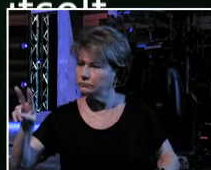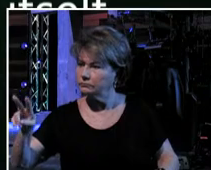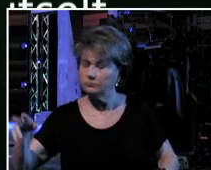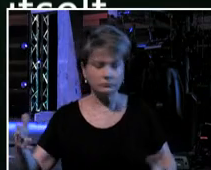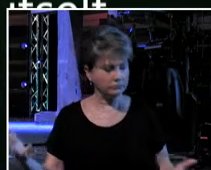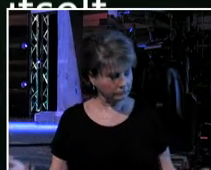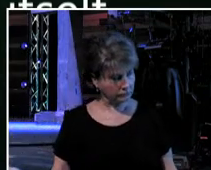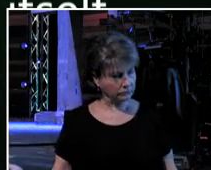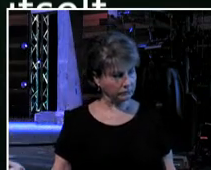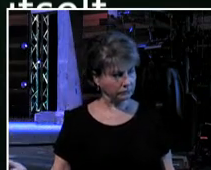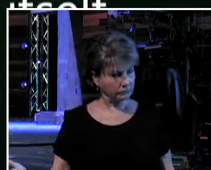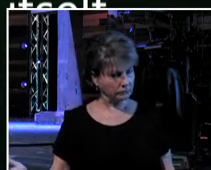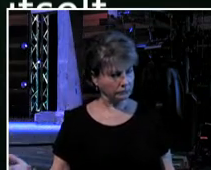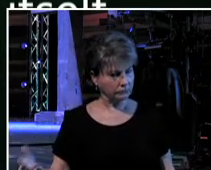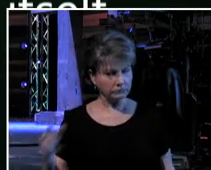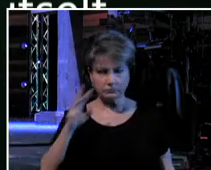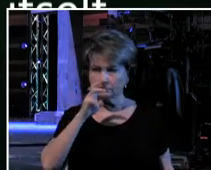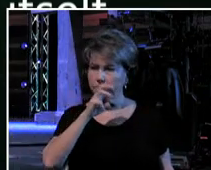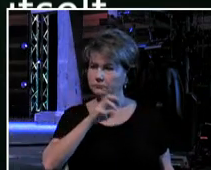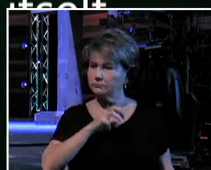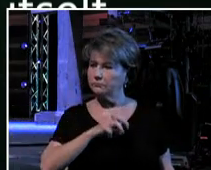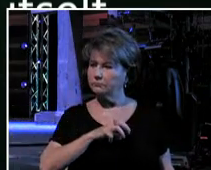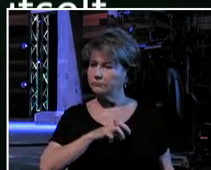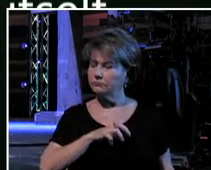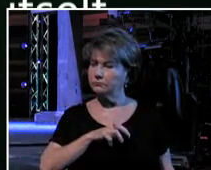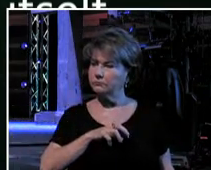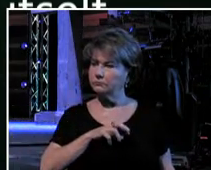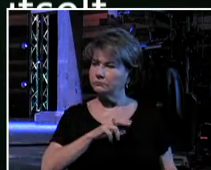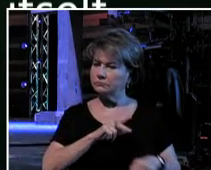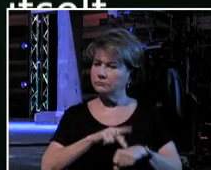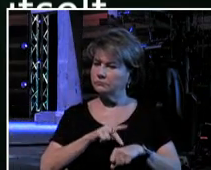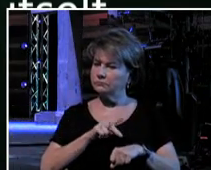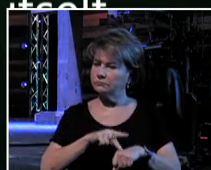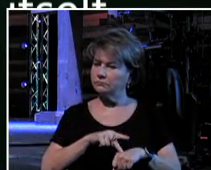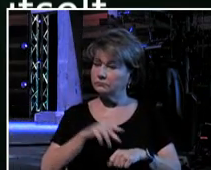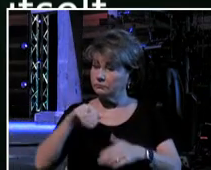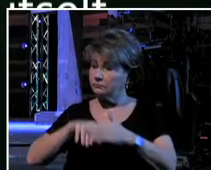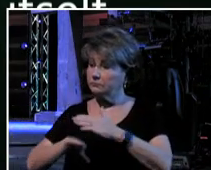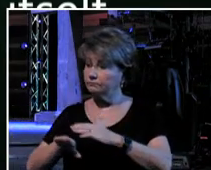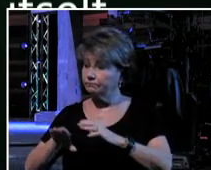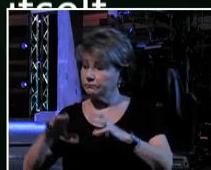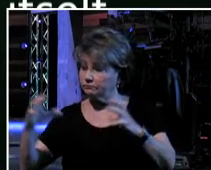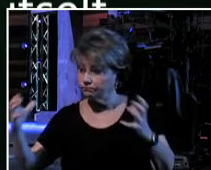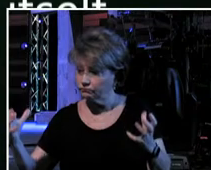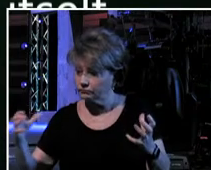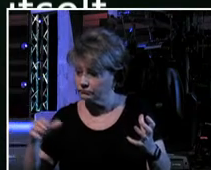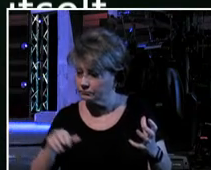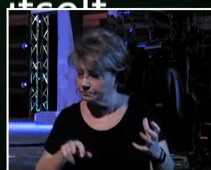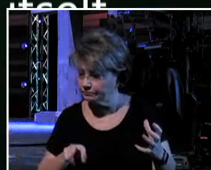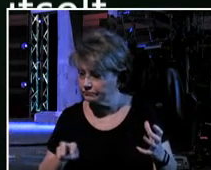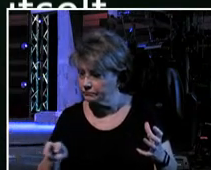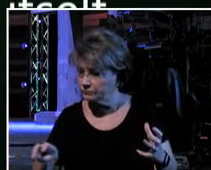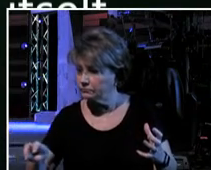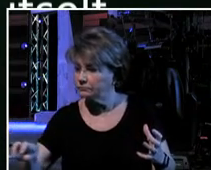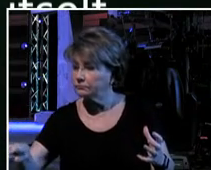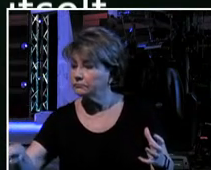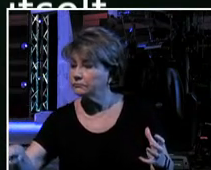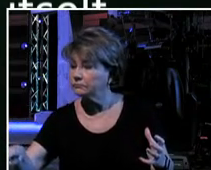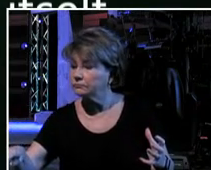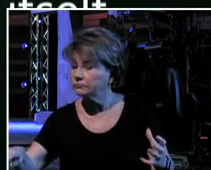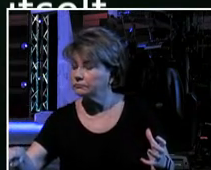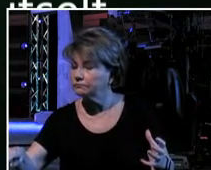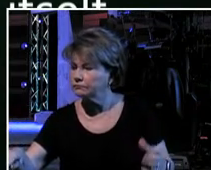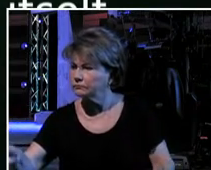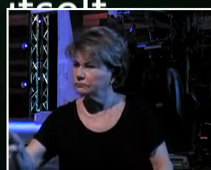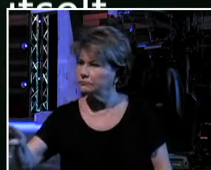story. But he went into the tomb. Peter actually goes into the tomb. So he goes into the tomb and